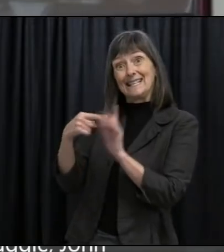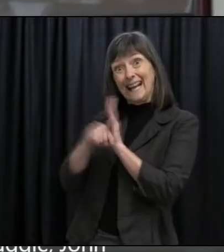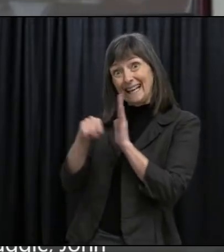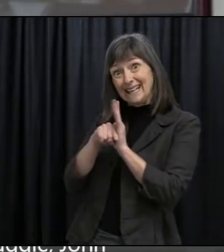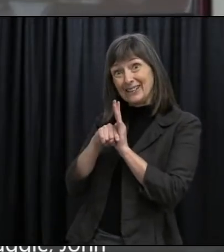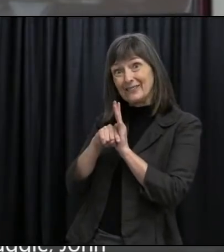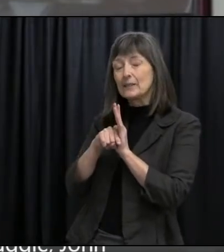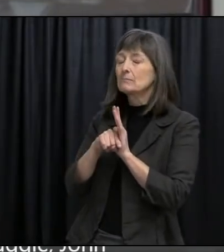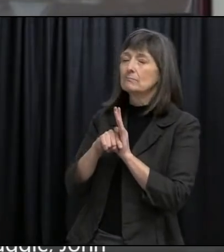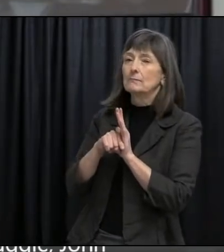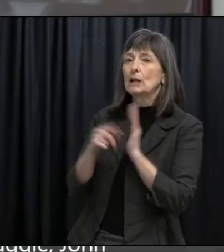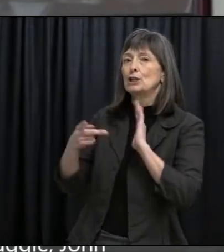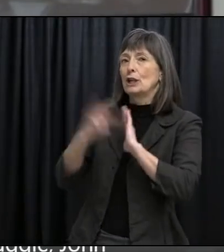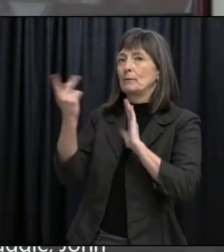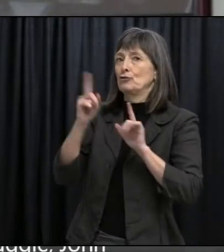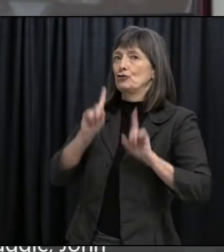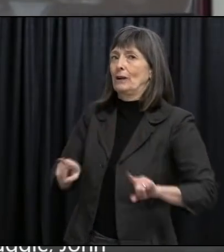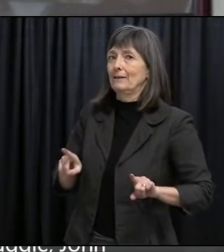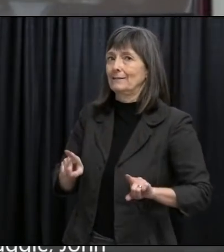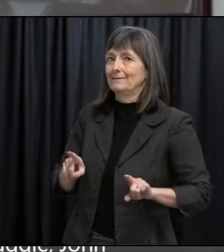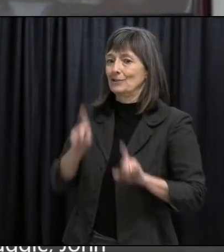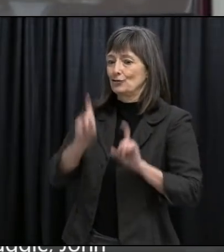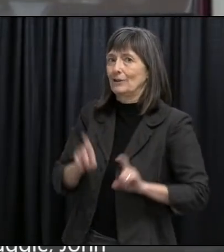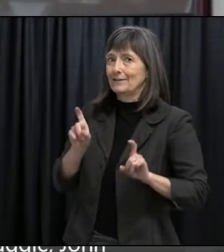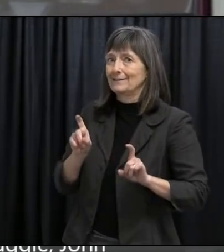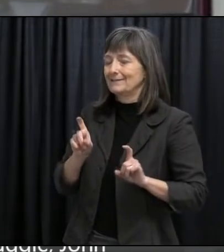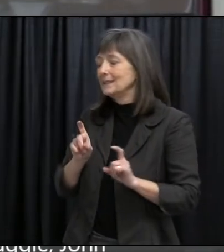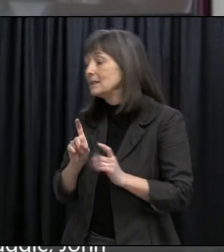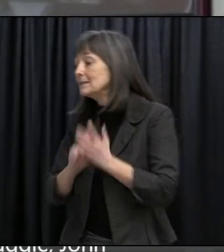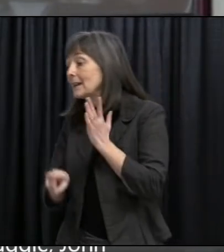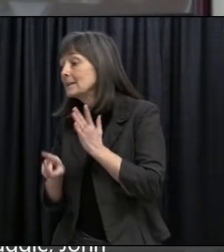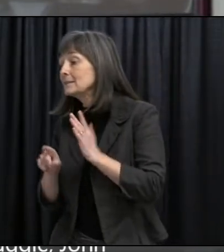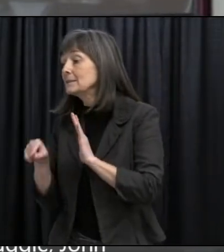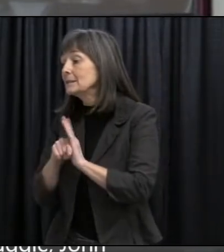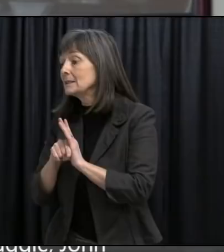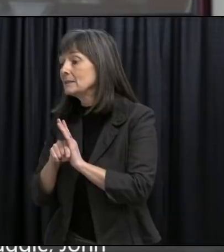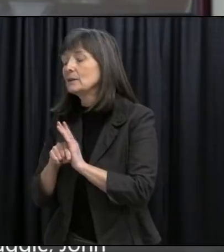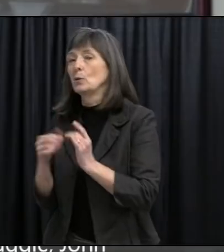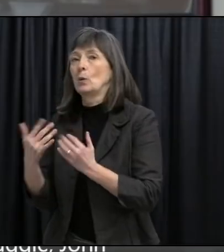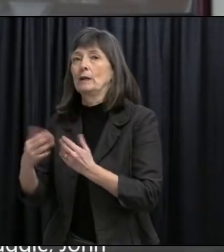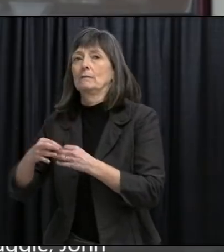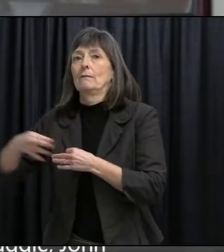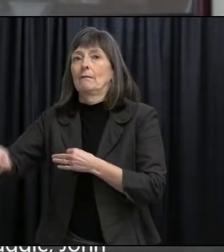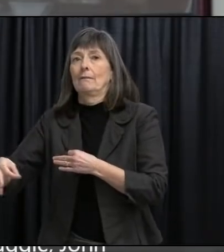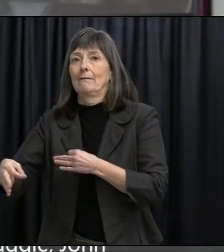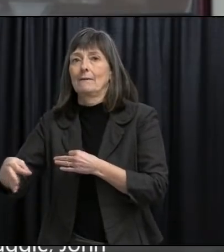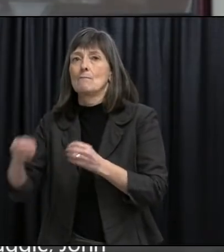negative and confirmed negative, hence the longer delay for negative individuals.